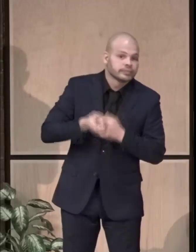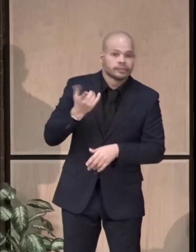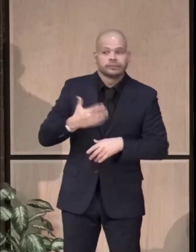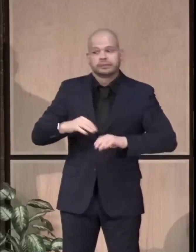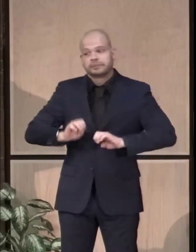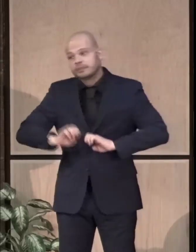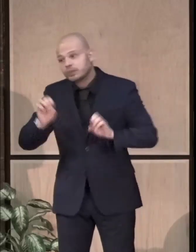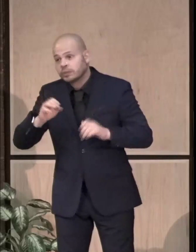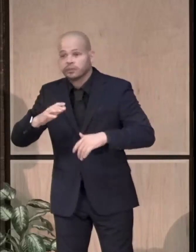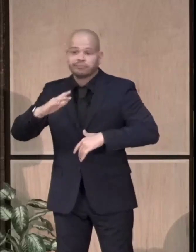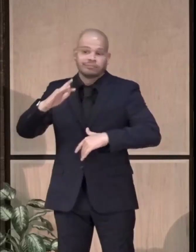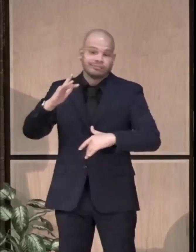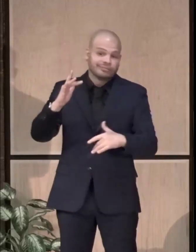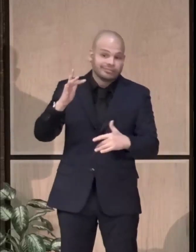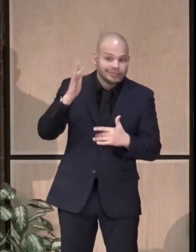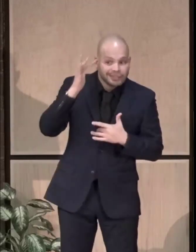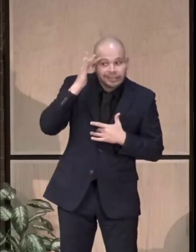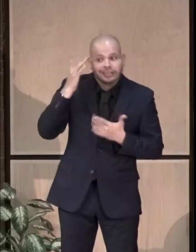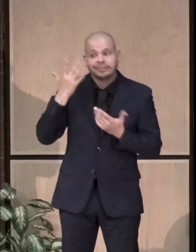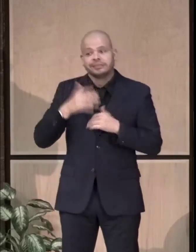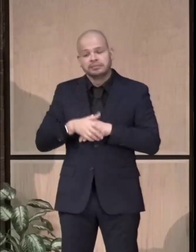know you're supposed to be at battle assembly,